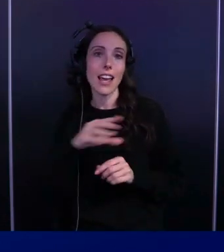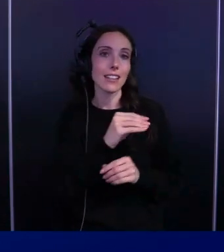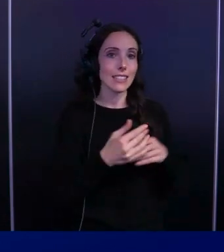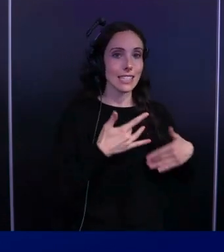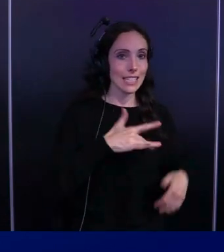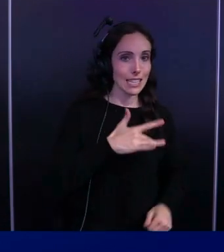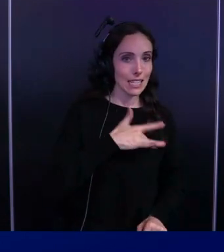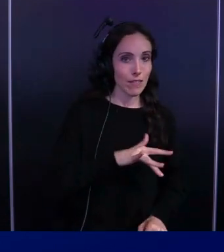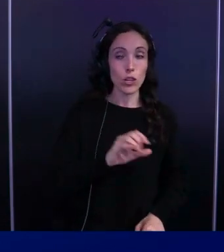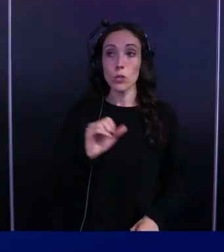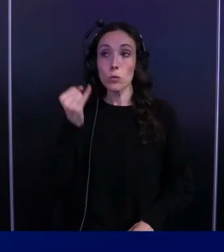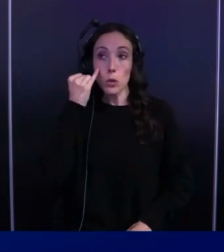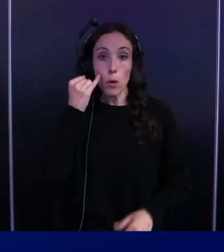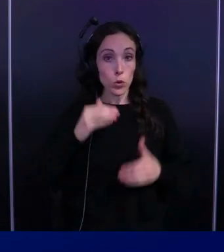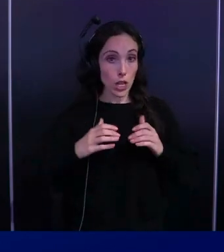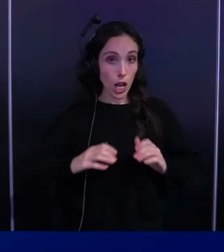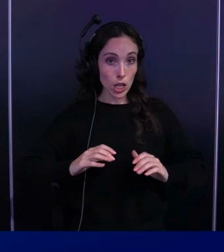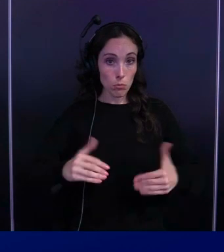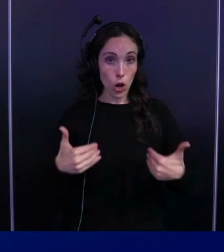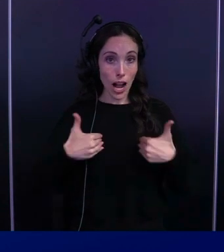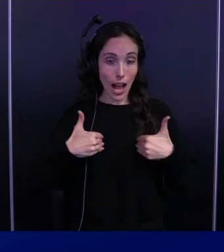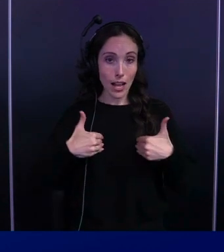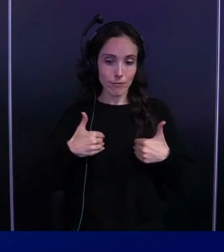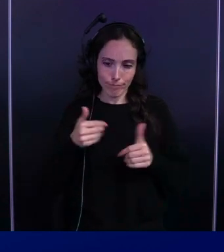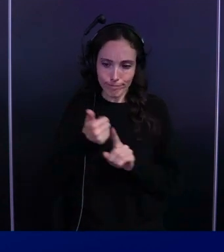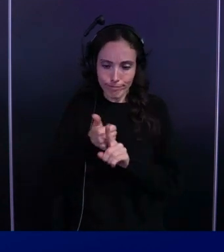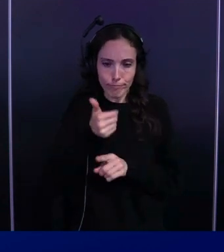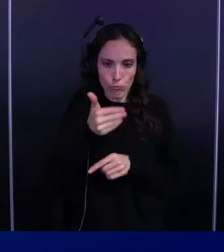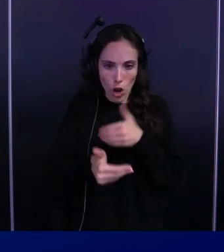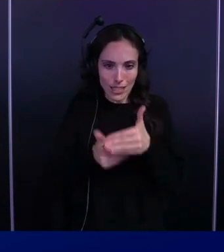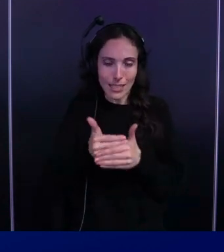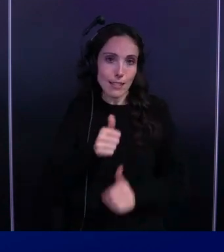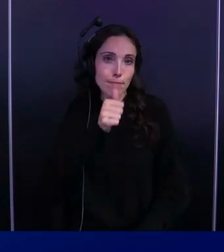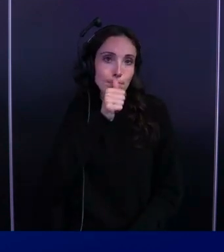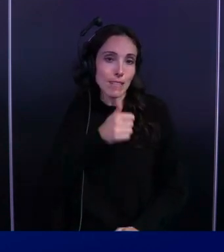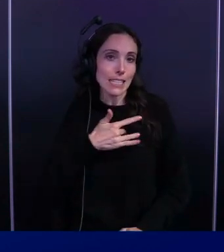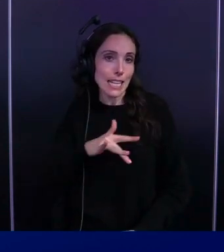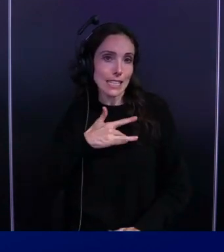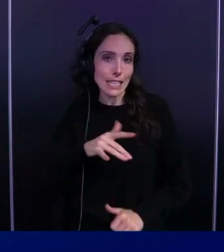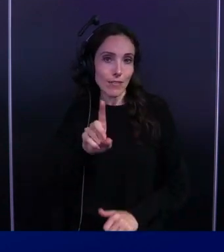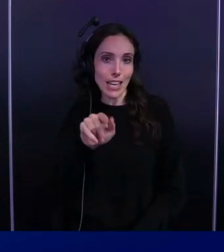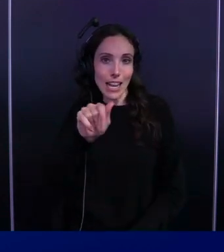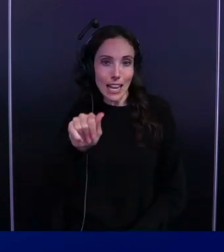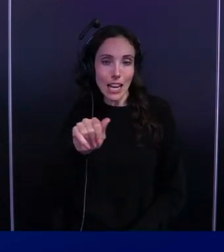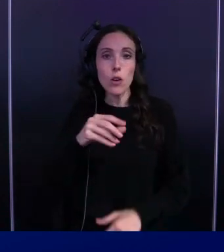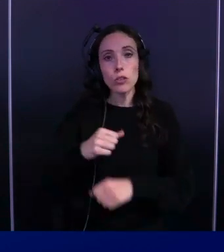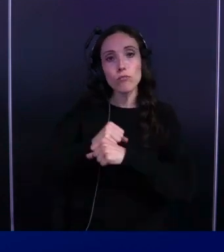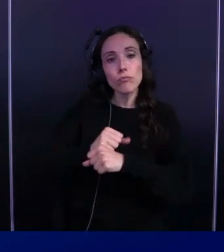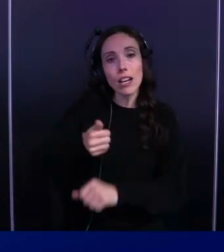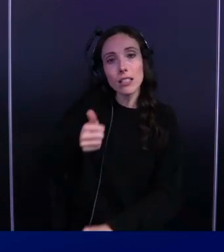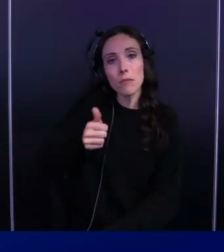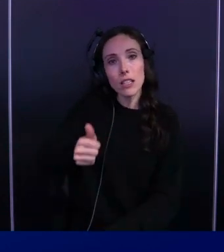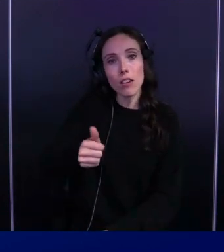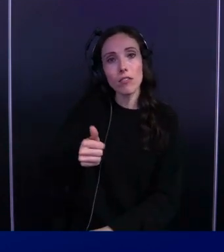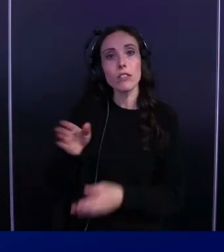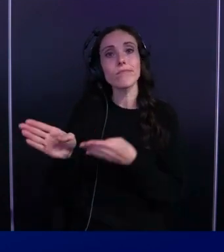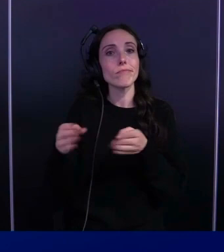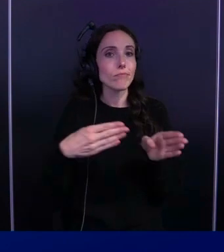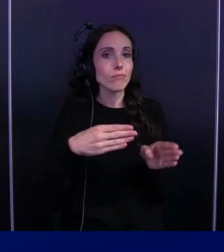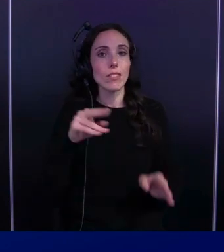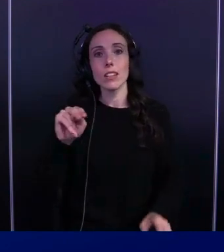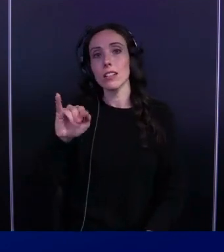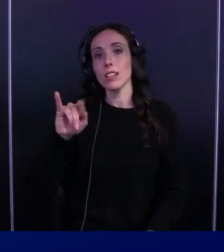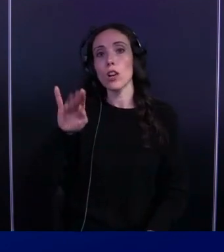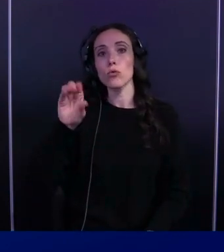use cases where they're processing sensitive data and they want to protect the data even from themselves, that's really when you look at a solution like Nitro Enclaves,